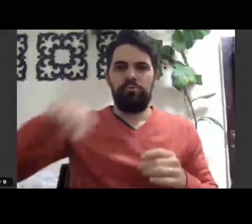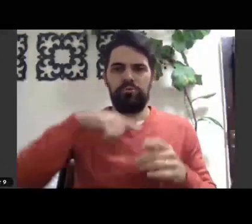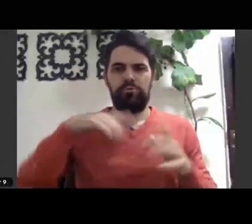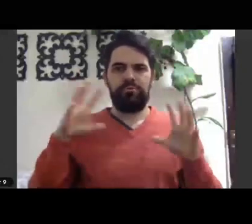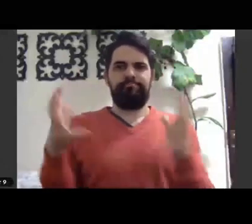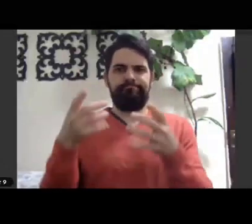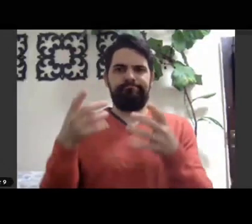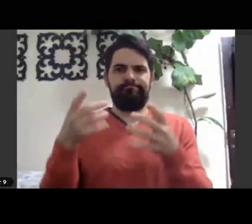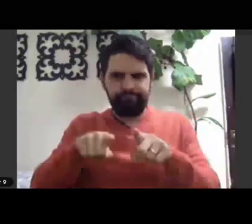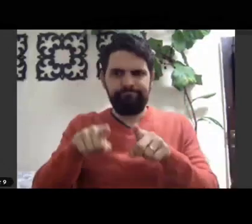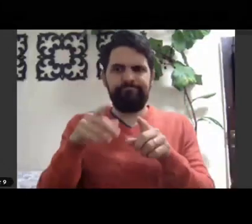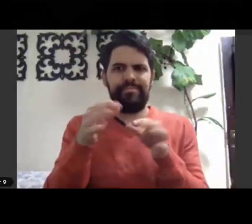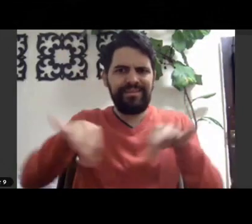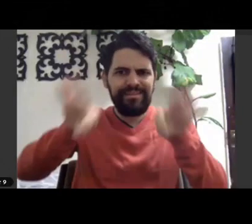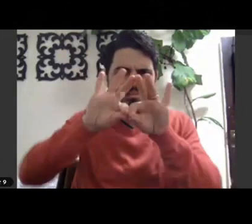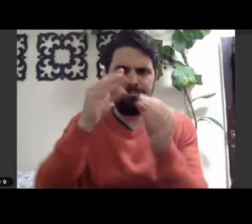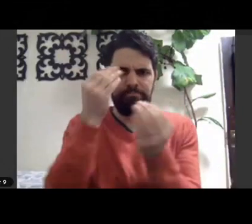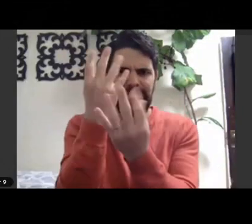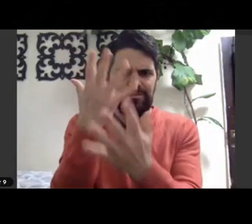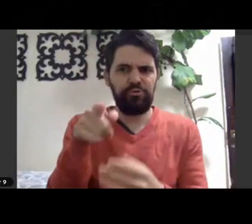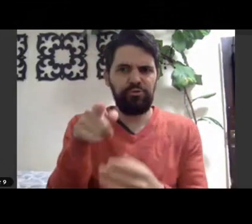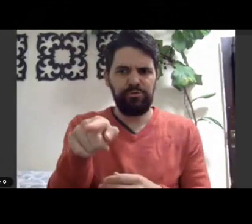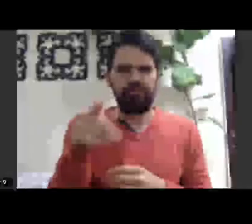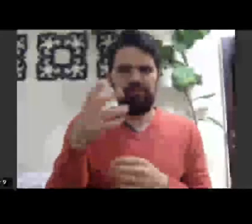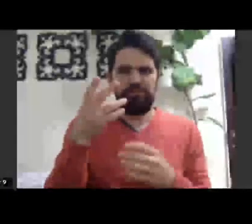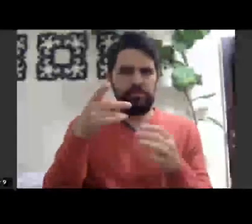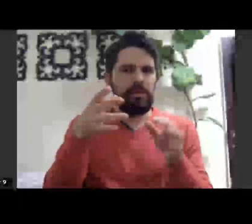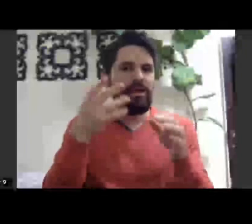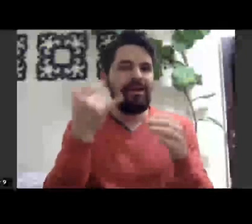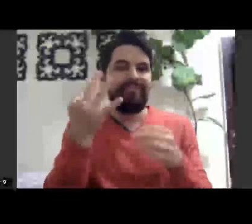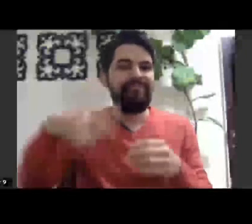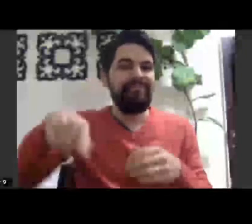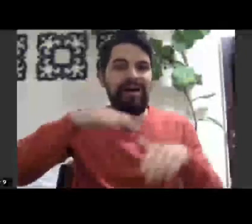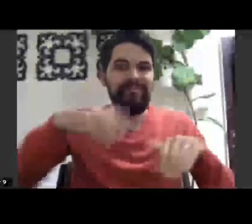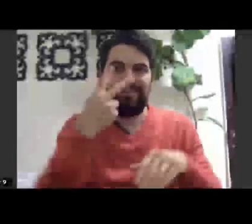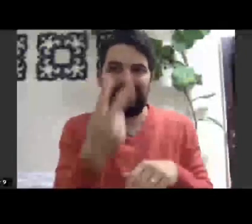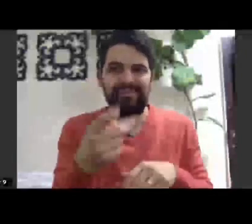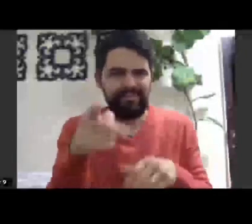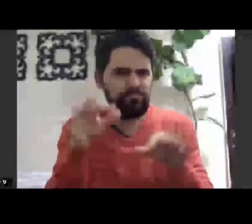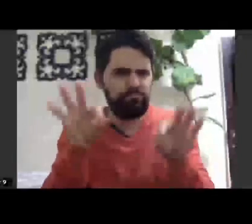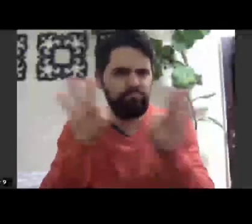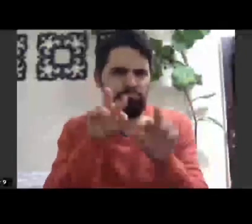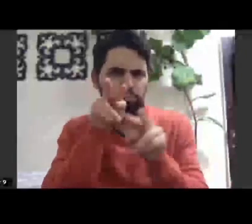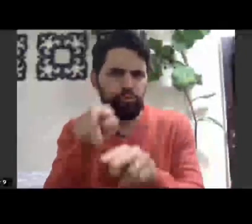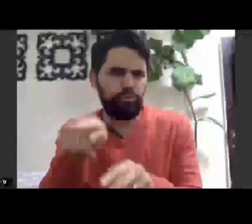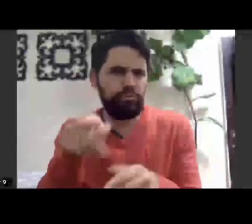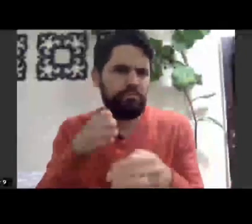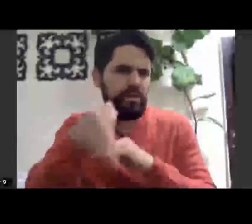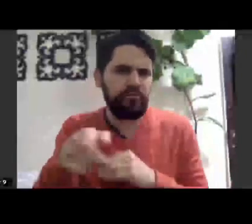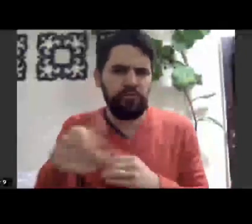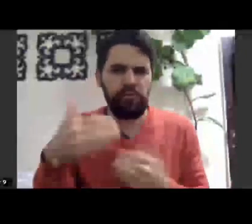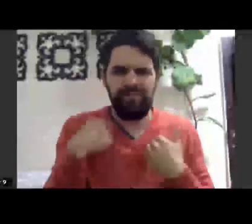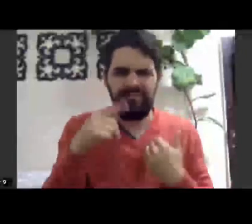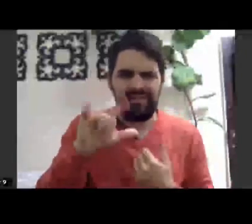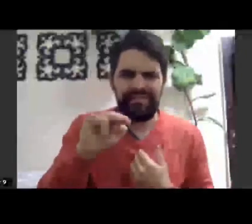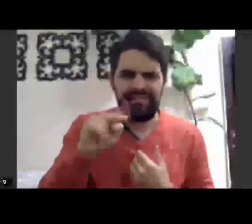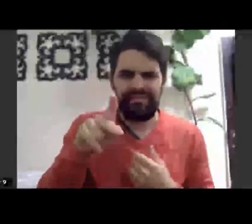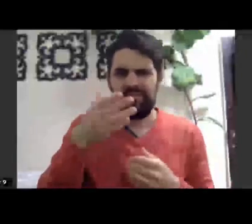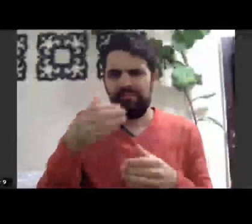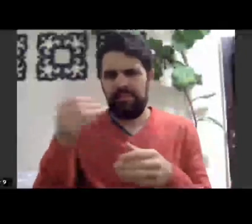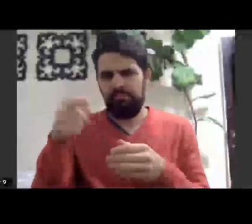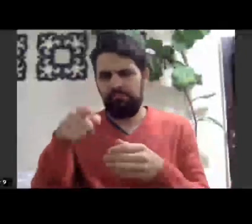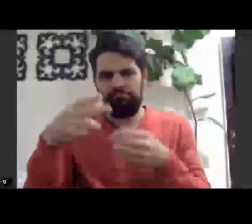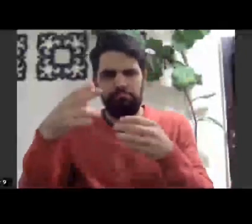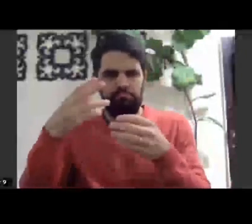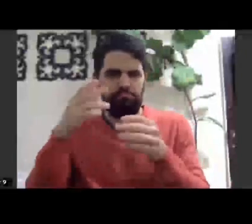On this slide, this is the GLAD Network's infographic. We came to a consensus on the key information here that you see on